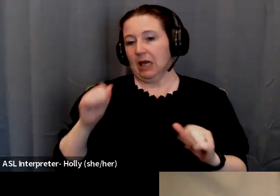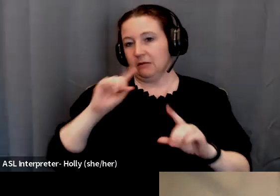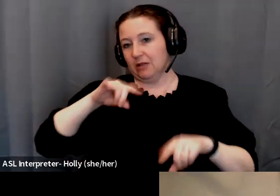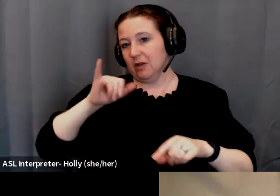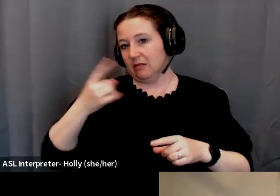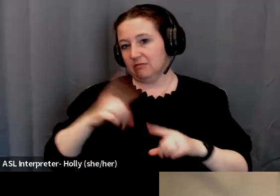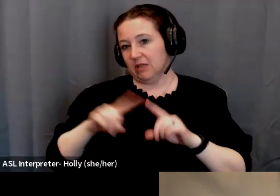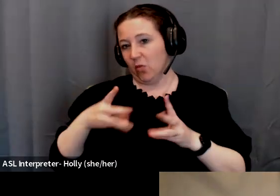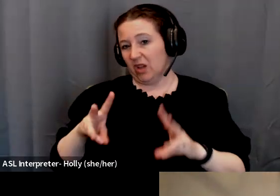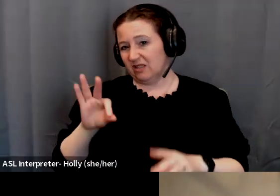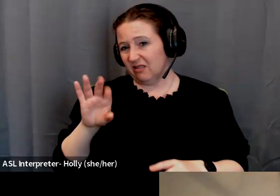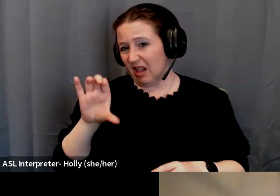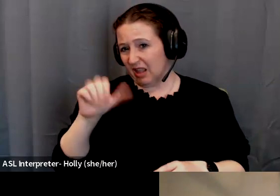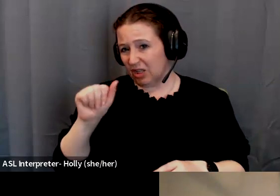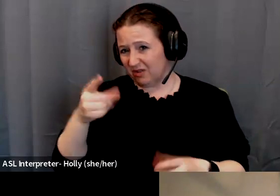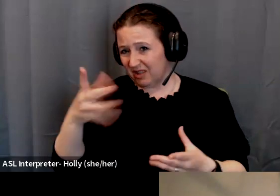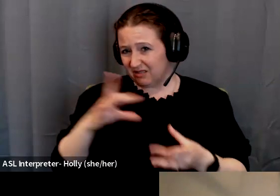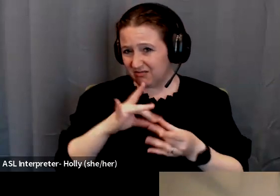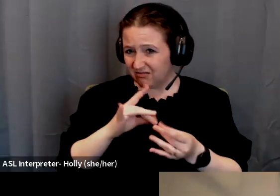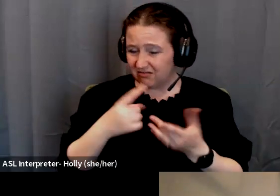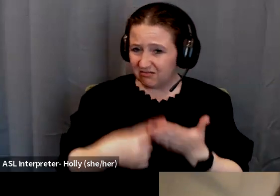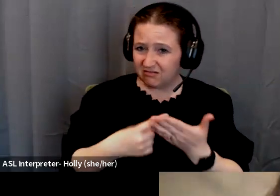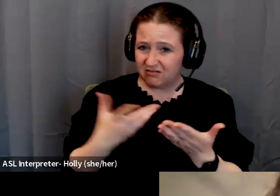you guys talked about that?